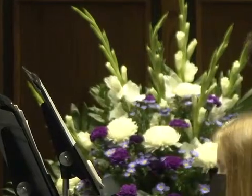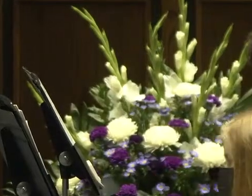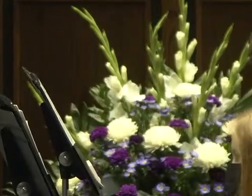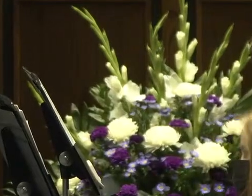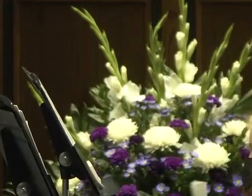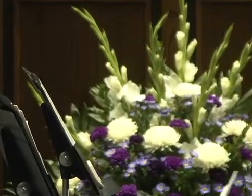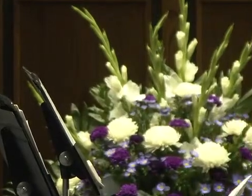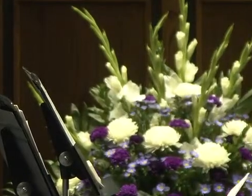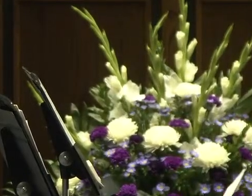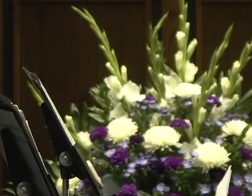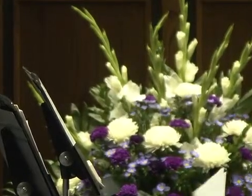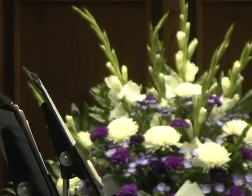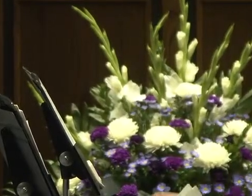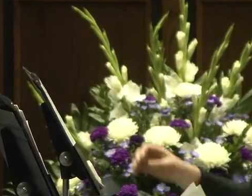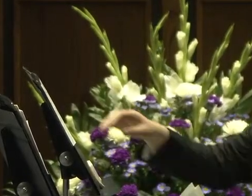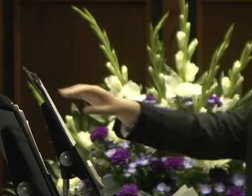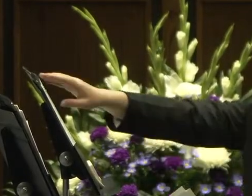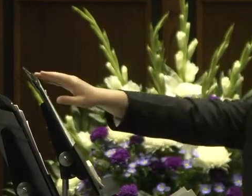much.